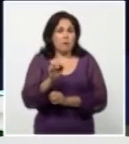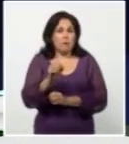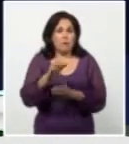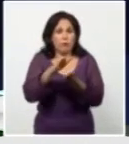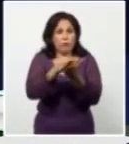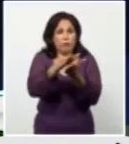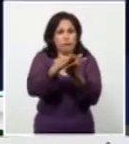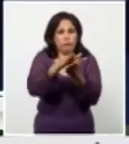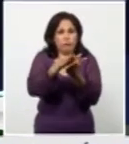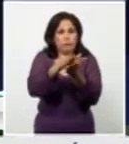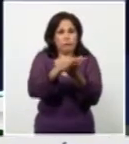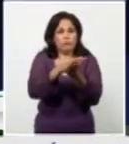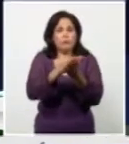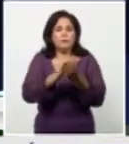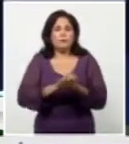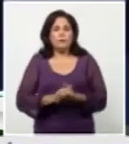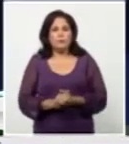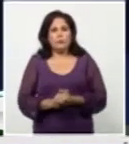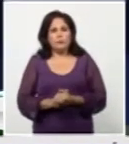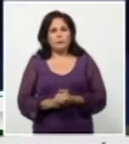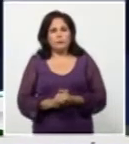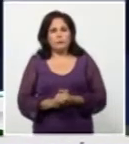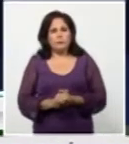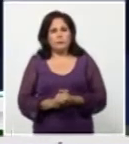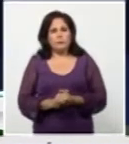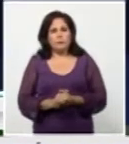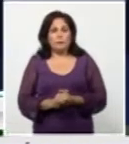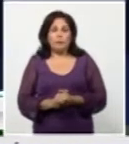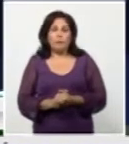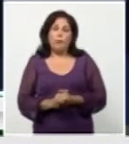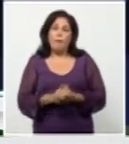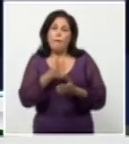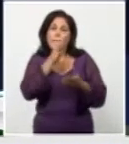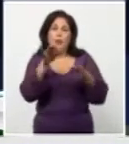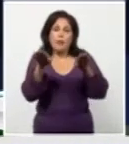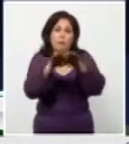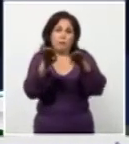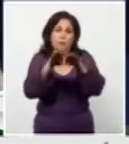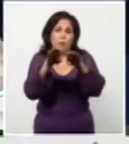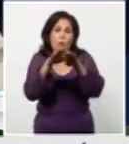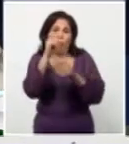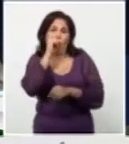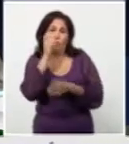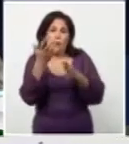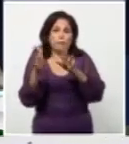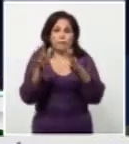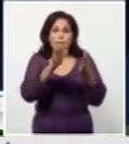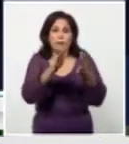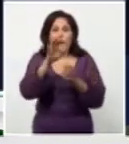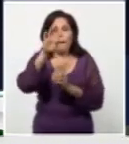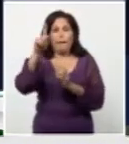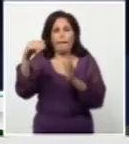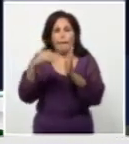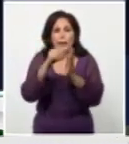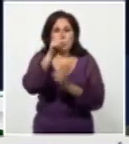female, and practically there is an equal number with the male sex, which